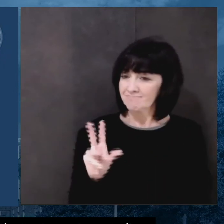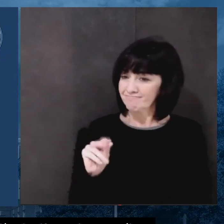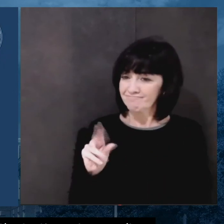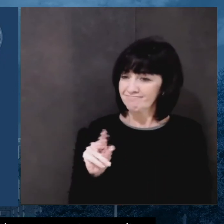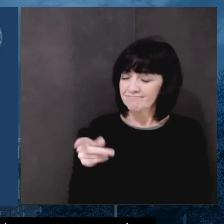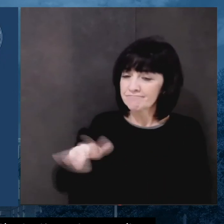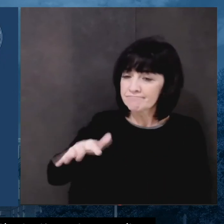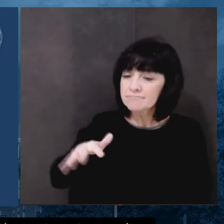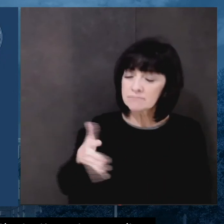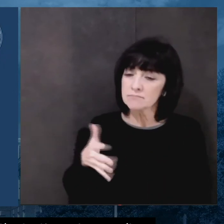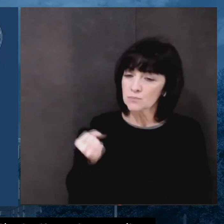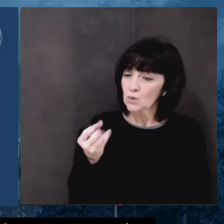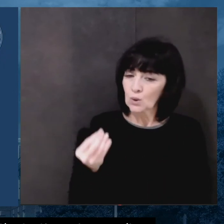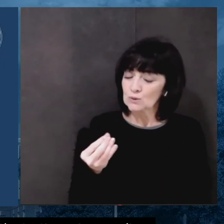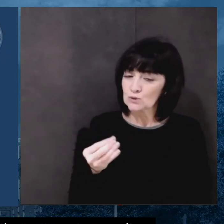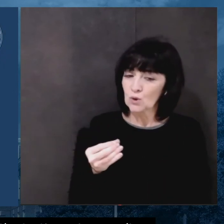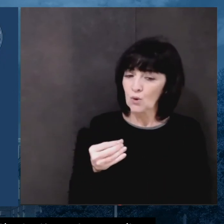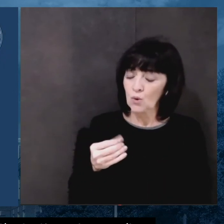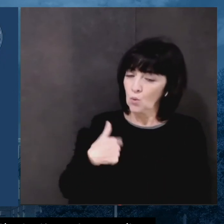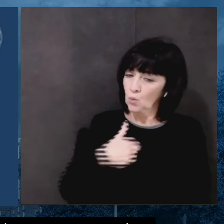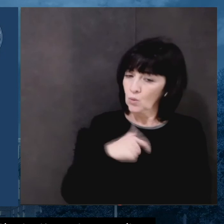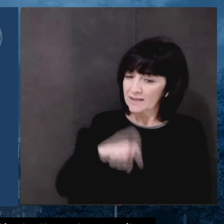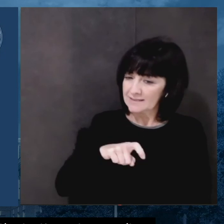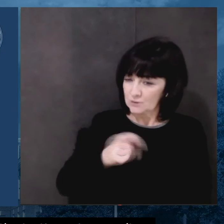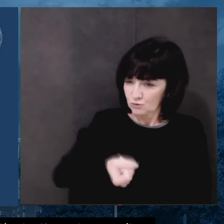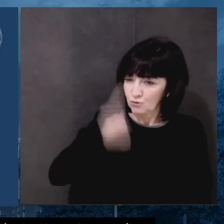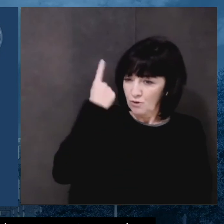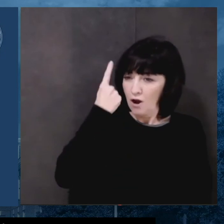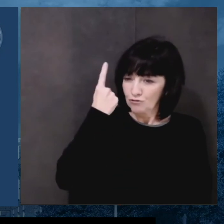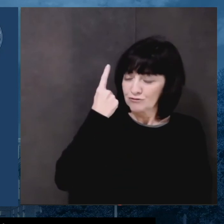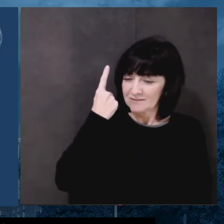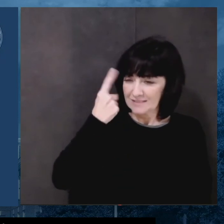percent positive. And so we need to factor that into our thinking